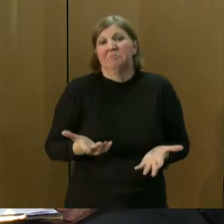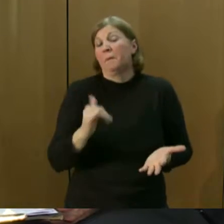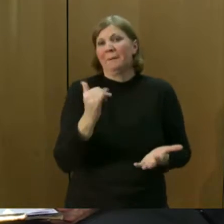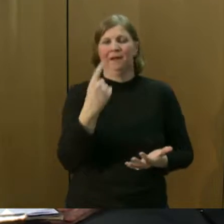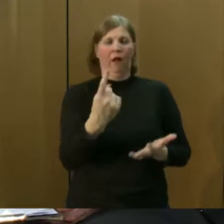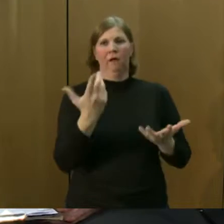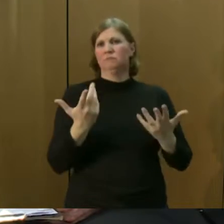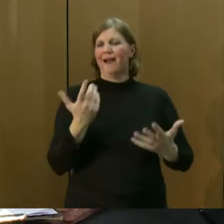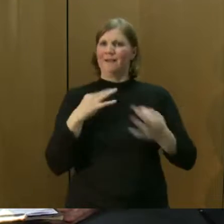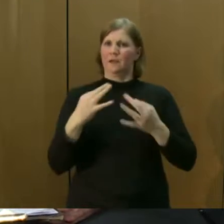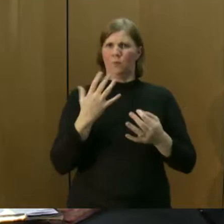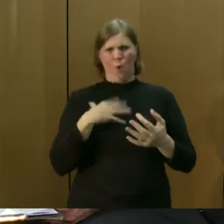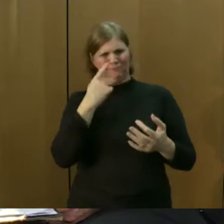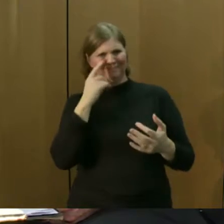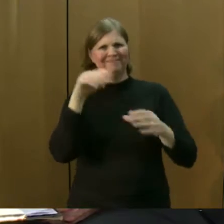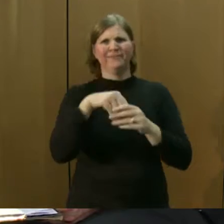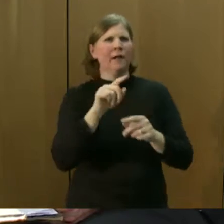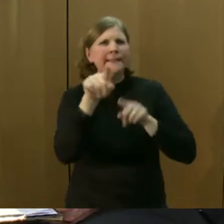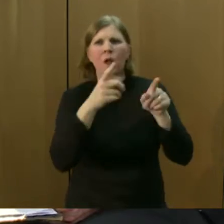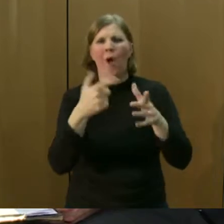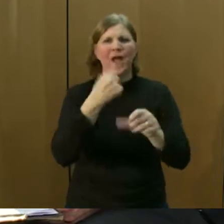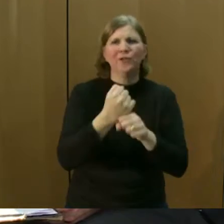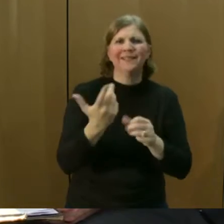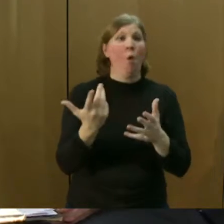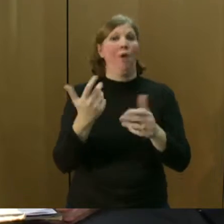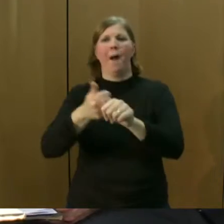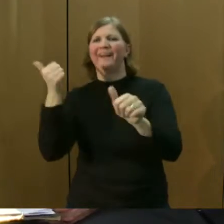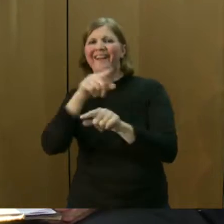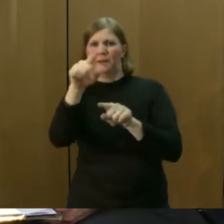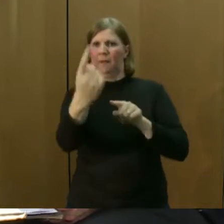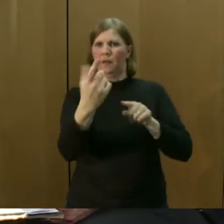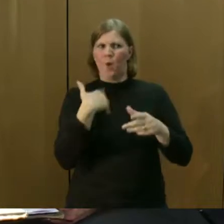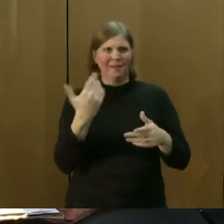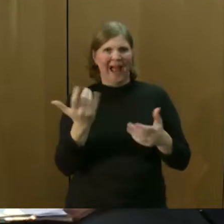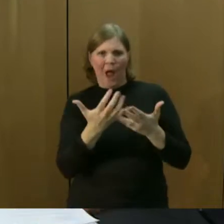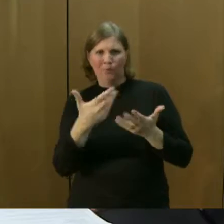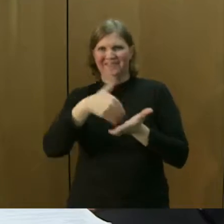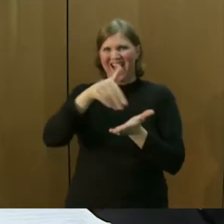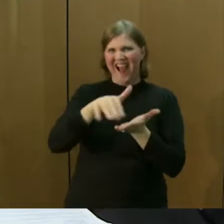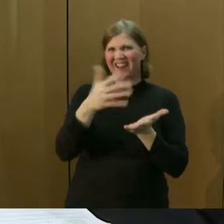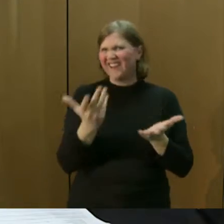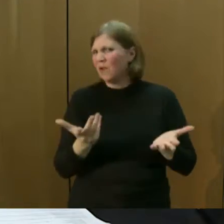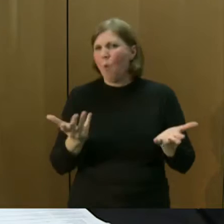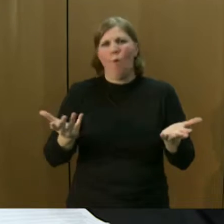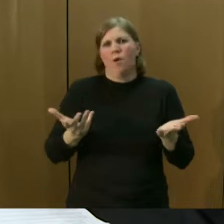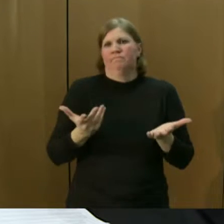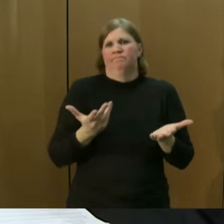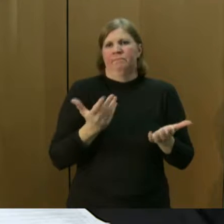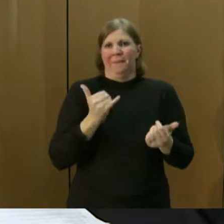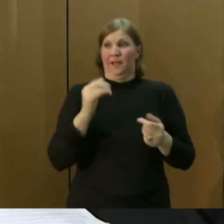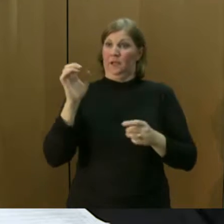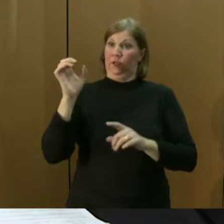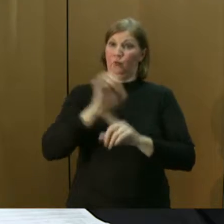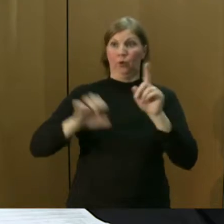a company looking to sell your work and book a UK tour or book work abroad. That's the marketplace.